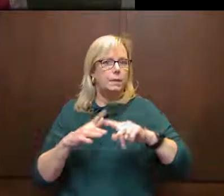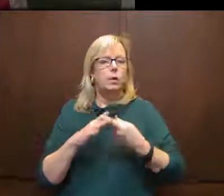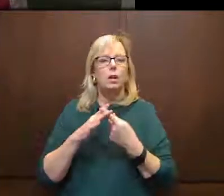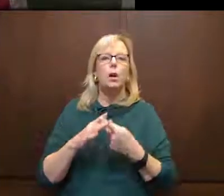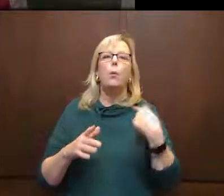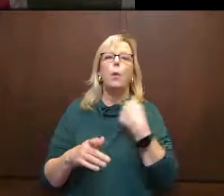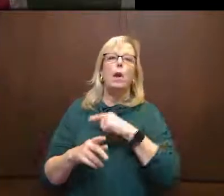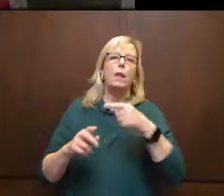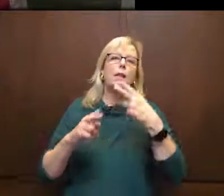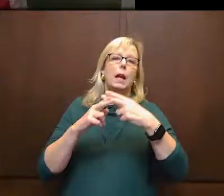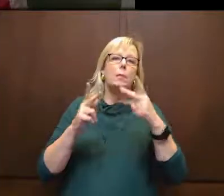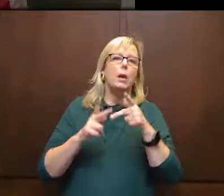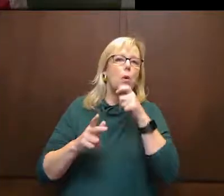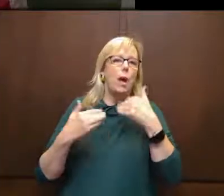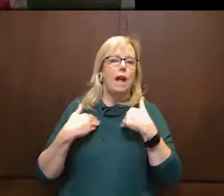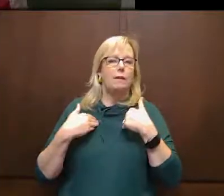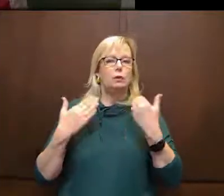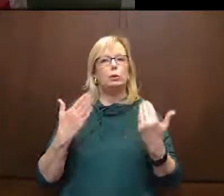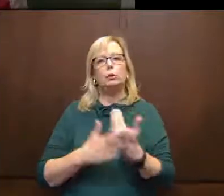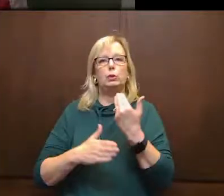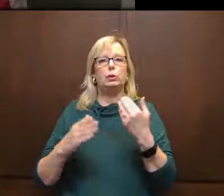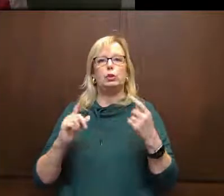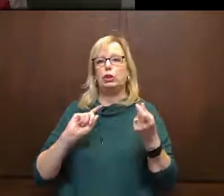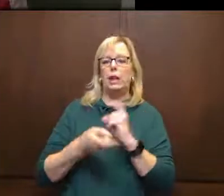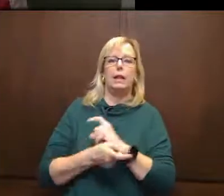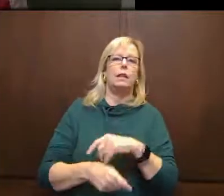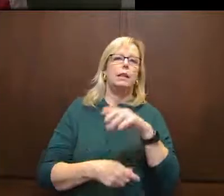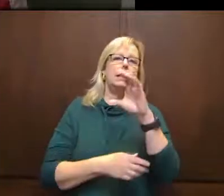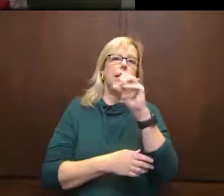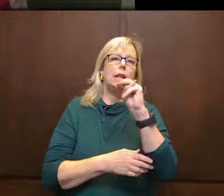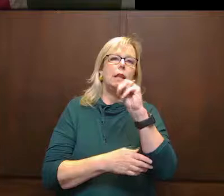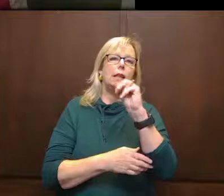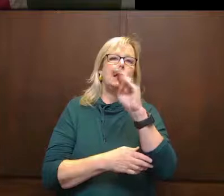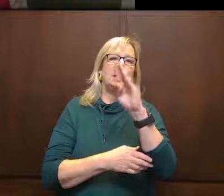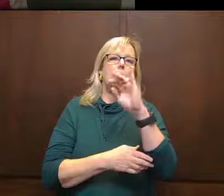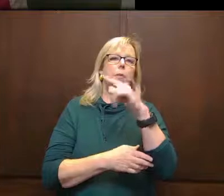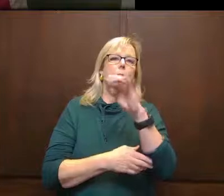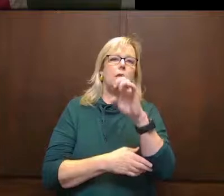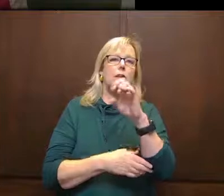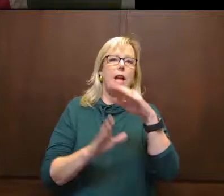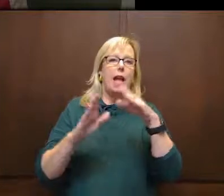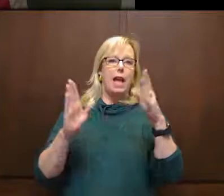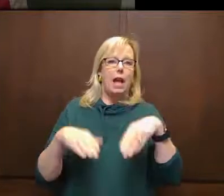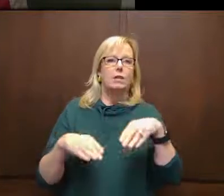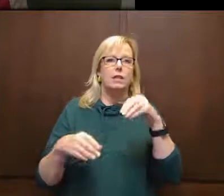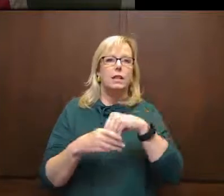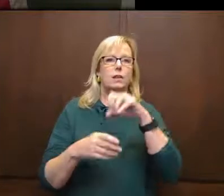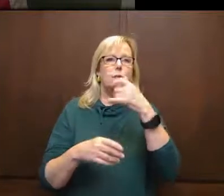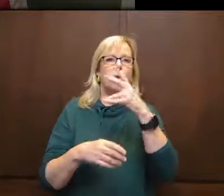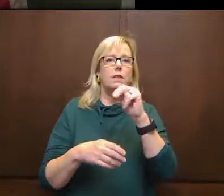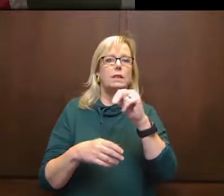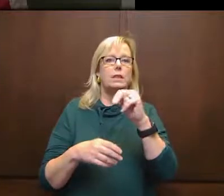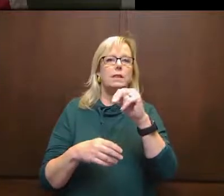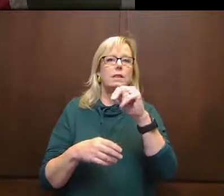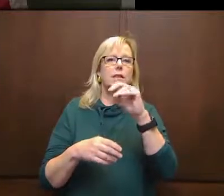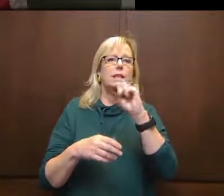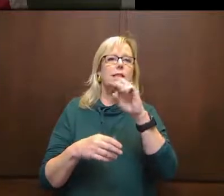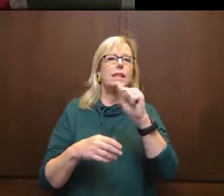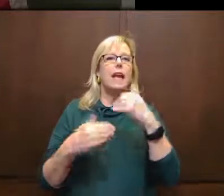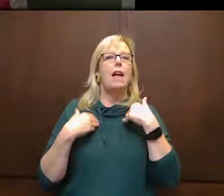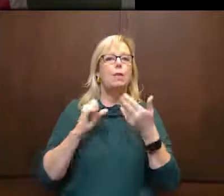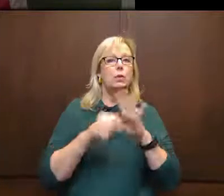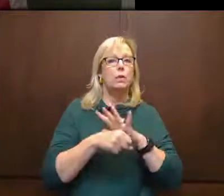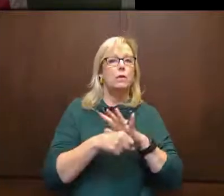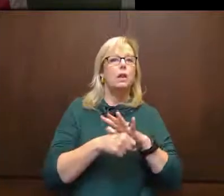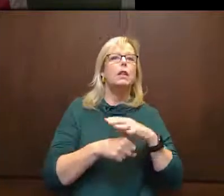facilities that have had changes. Cambridge House of Swansea has 24 cases and no deaths, and that is an increase of 2